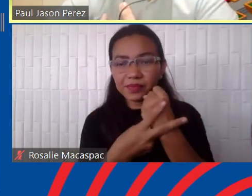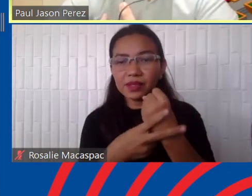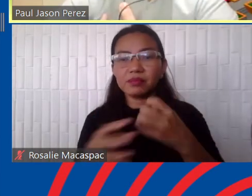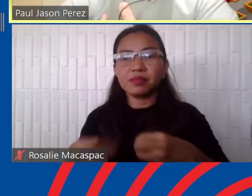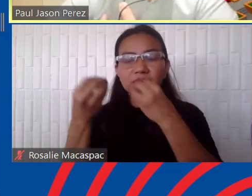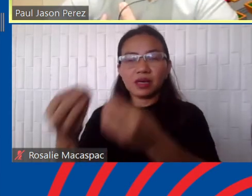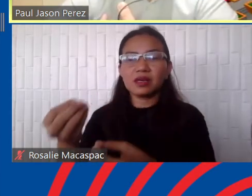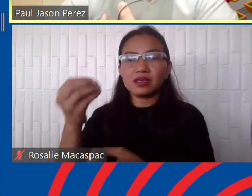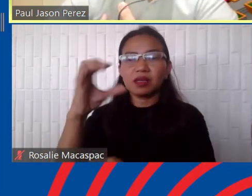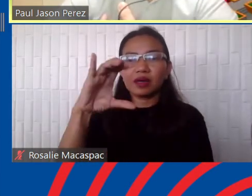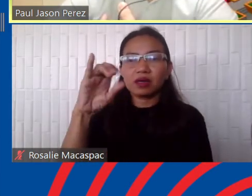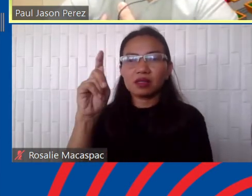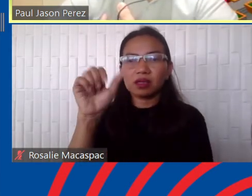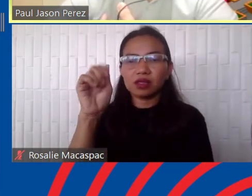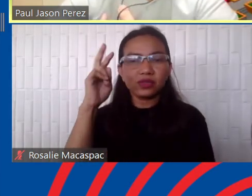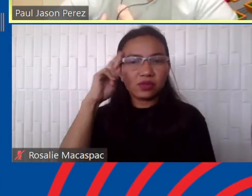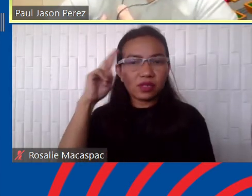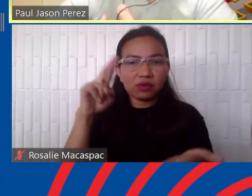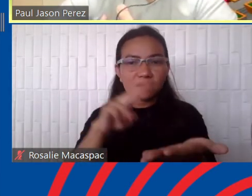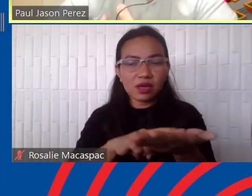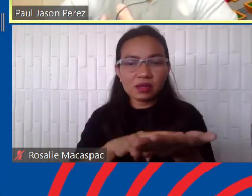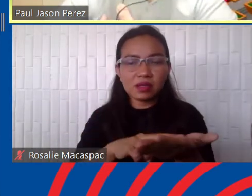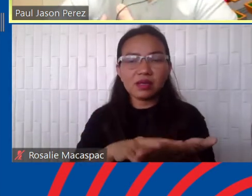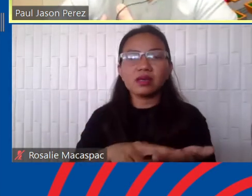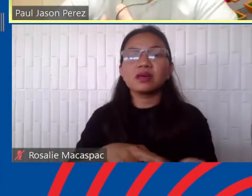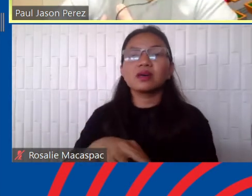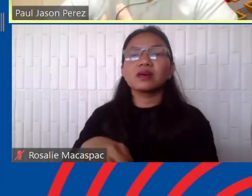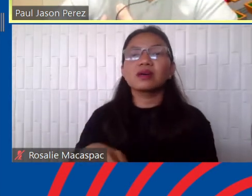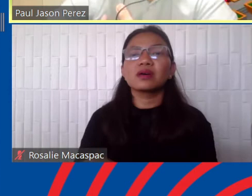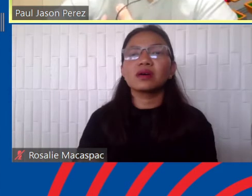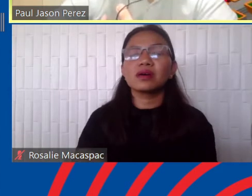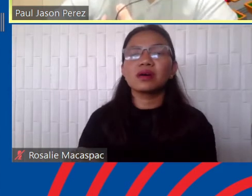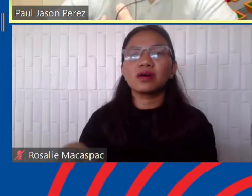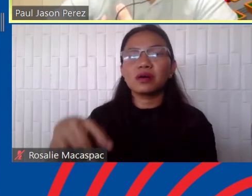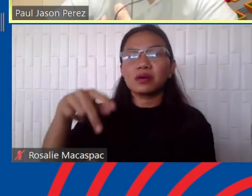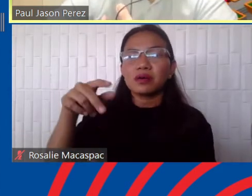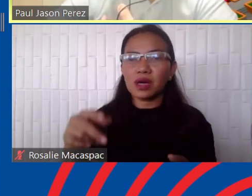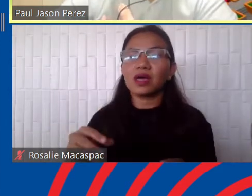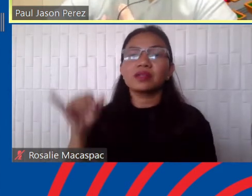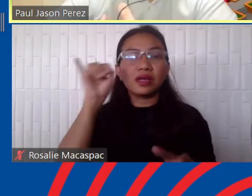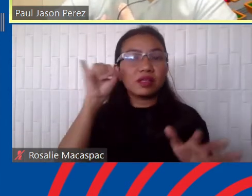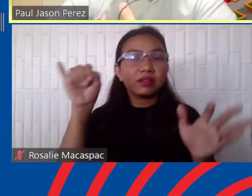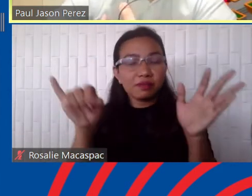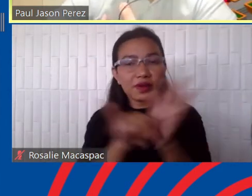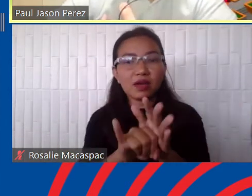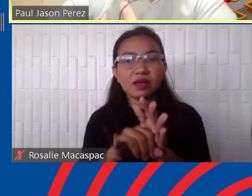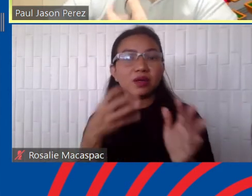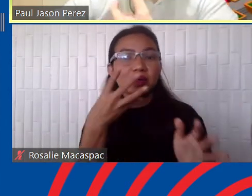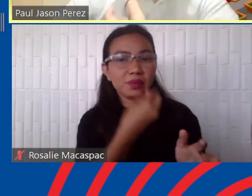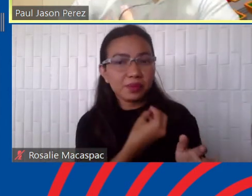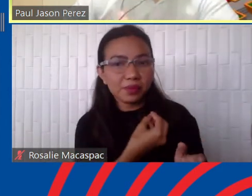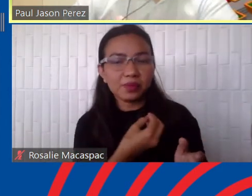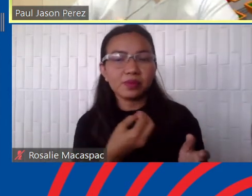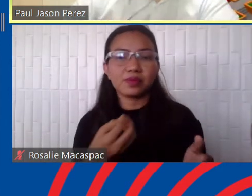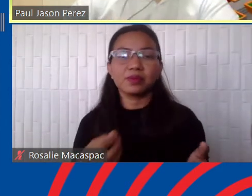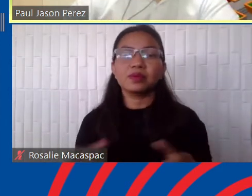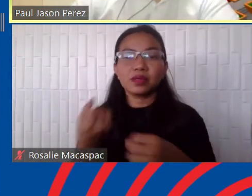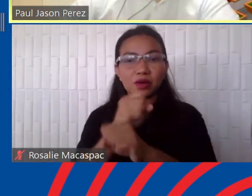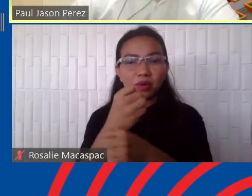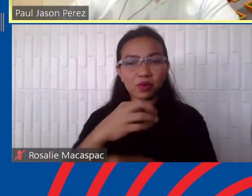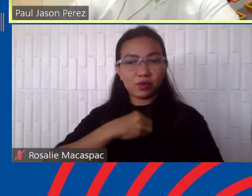And does it have PIDs or persistent identifiers? So things like that, no?